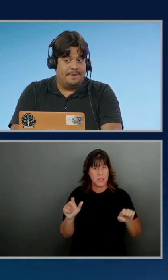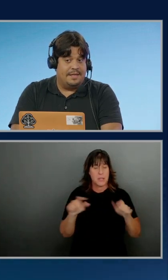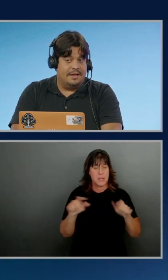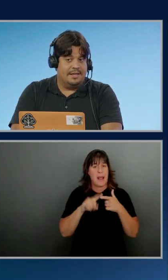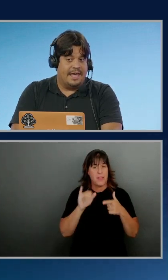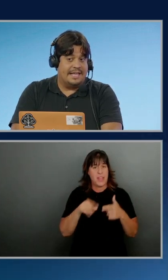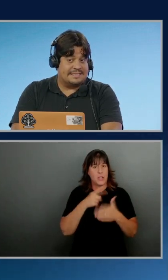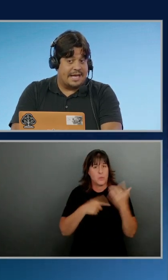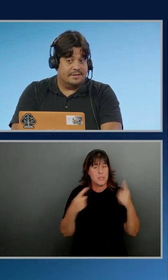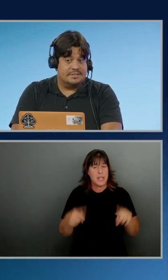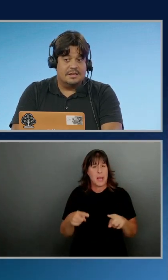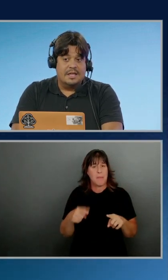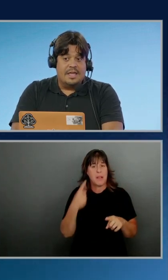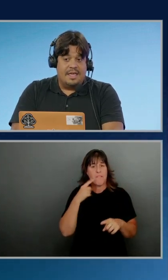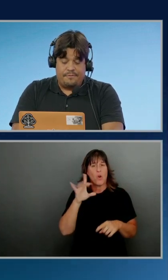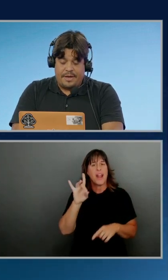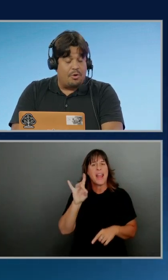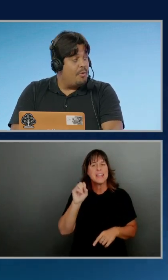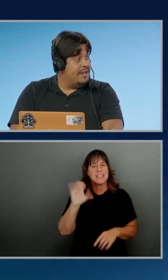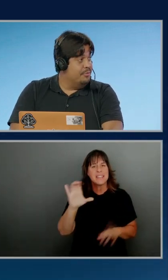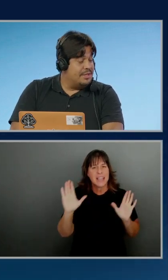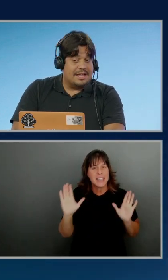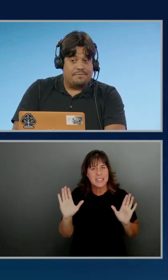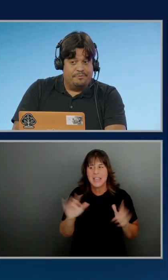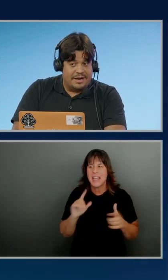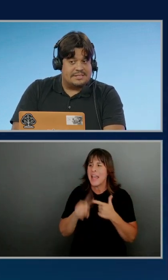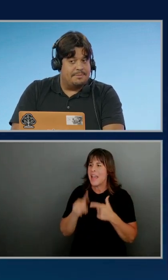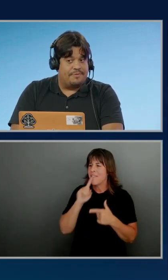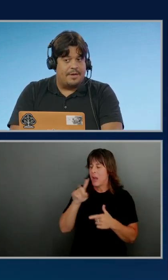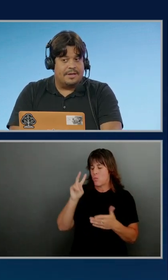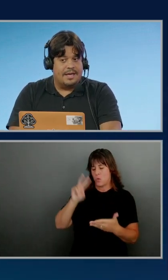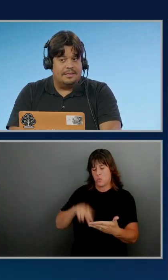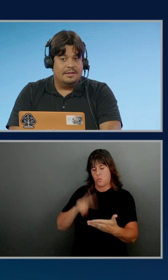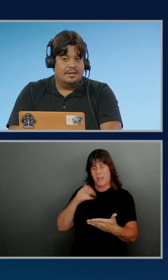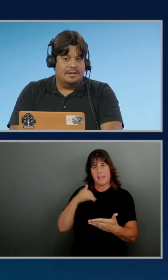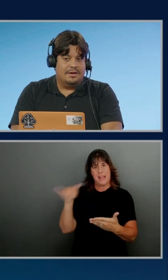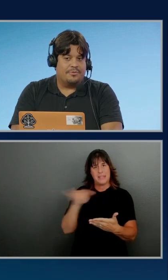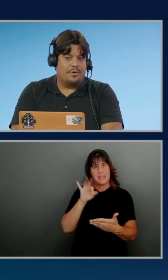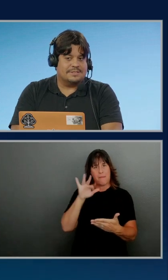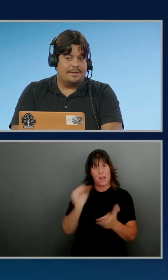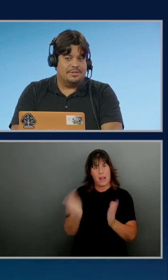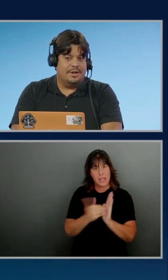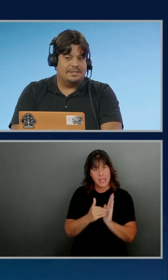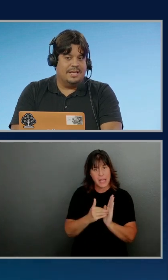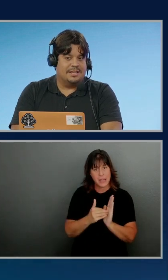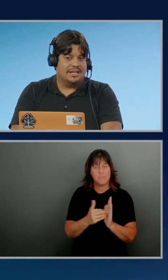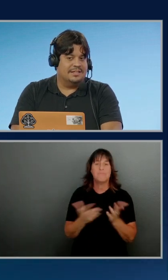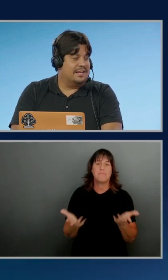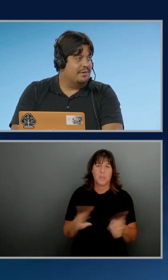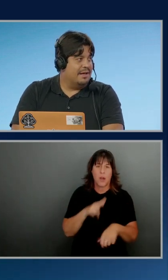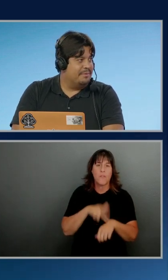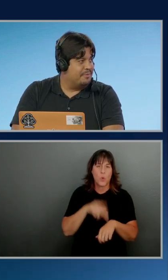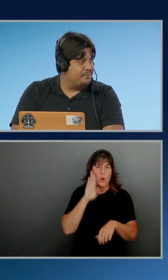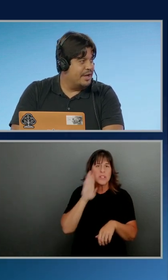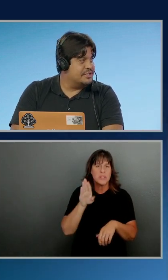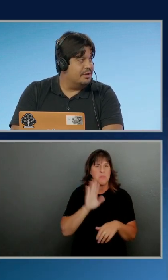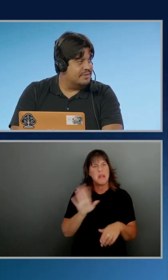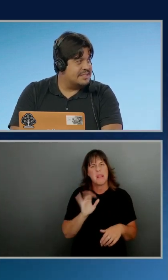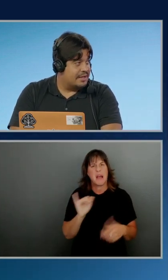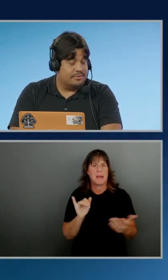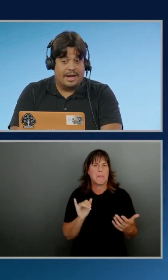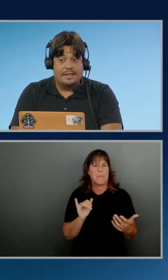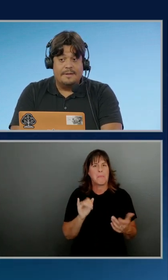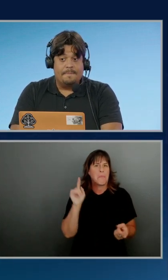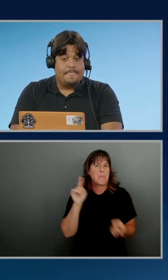what's happening here in 8 seconds. Yeah. If I go and read that very same file again, of course, it's going to take like a fraction